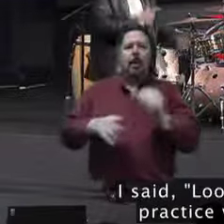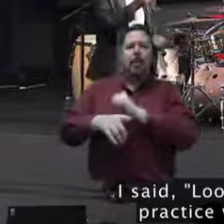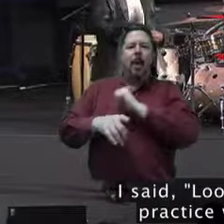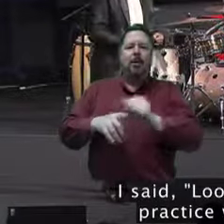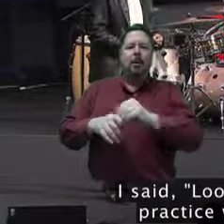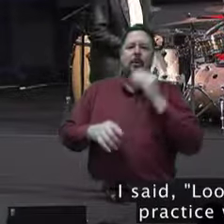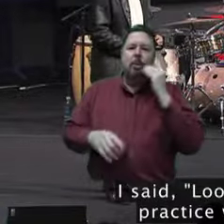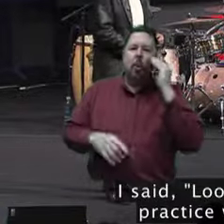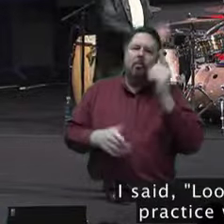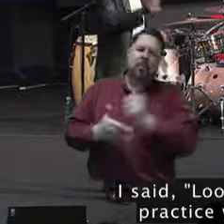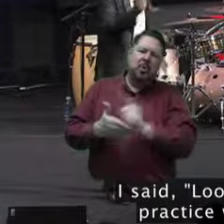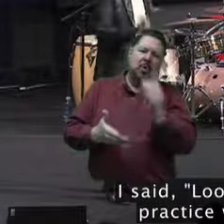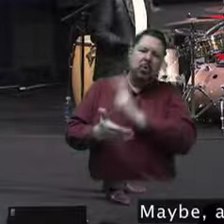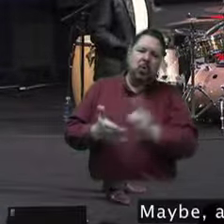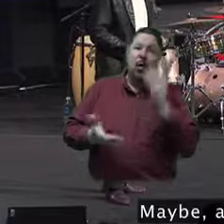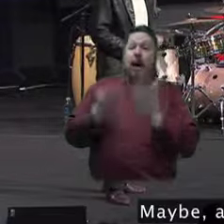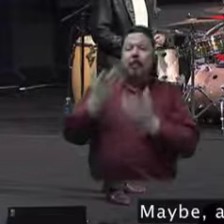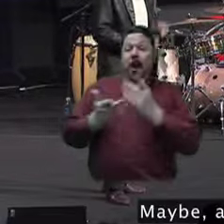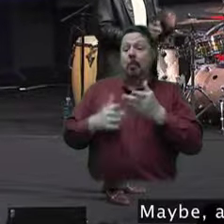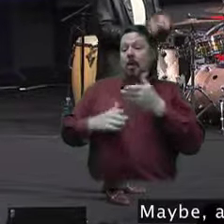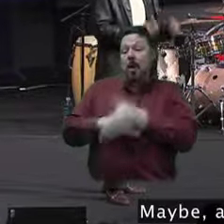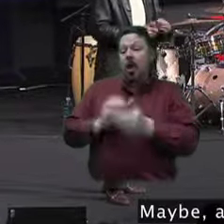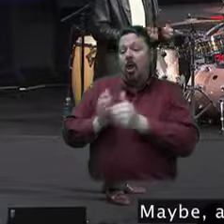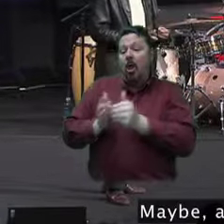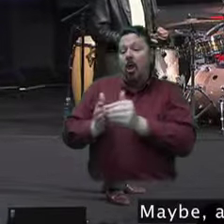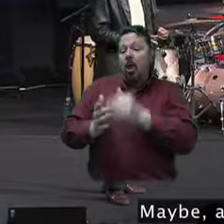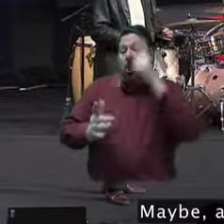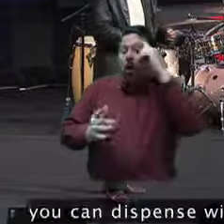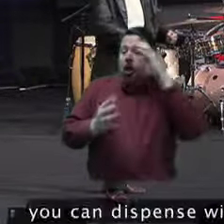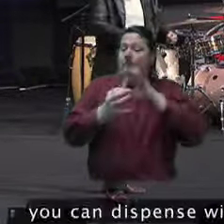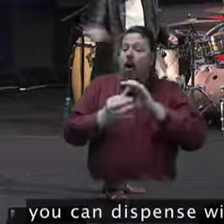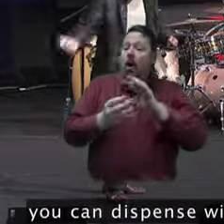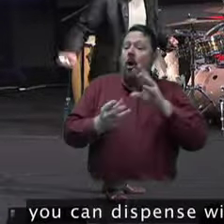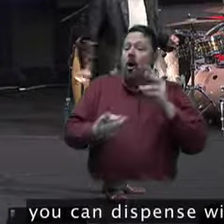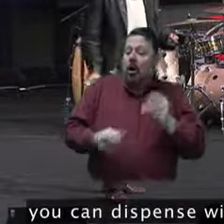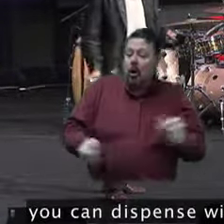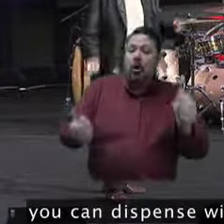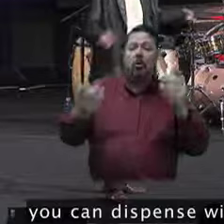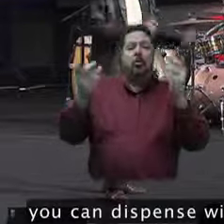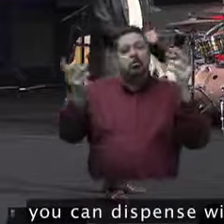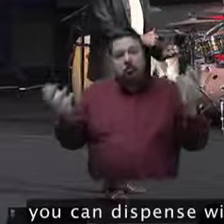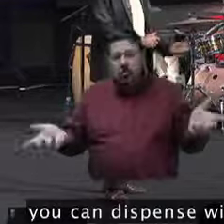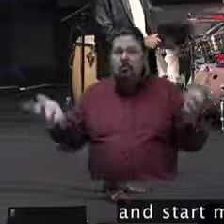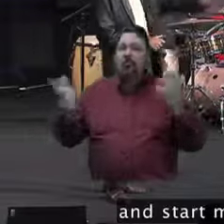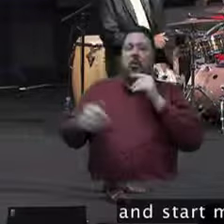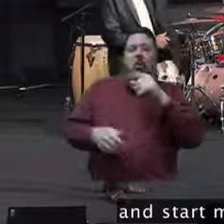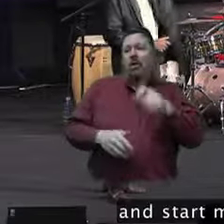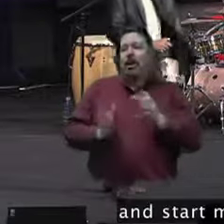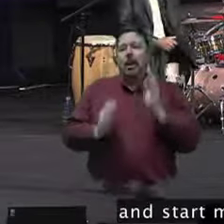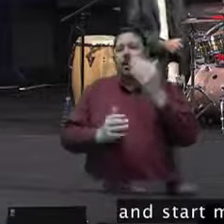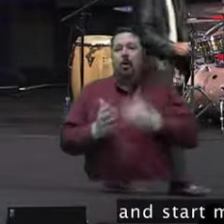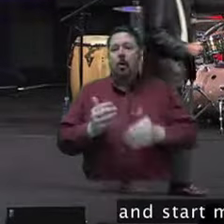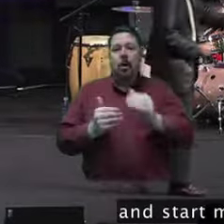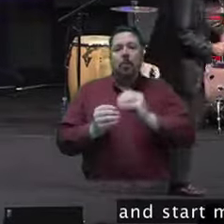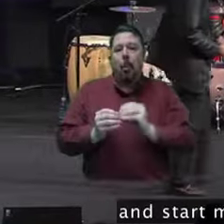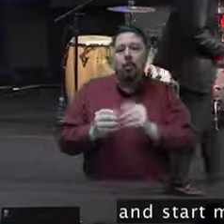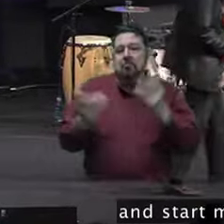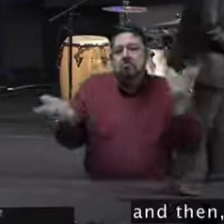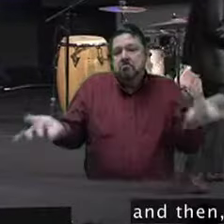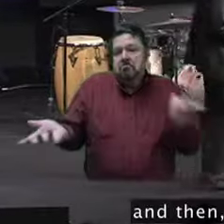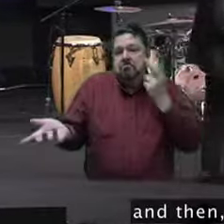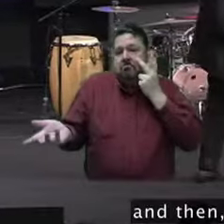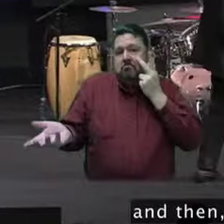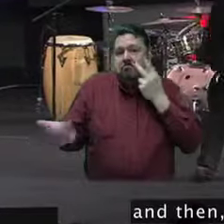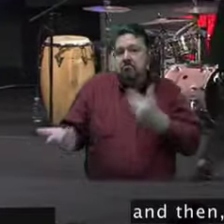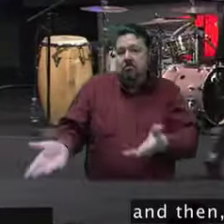home and practice with it for a week or two, maybe after repeated practice you can dispense with the mirror, unlearn the paralysis and start moving your paralyzed